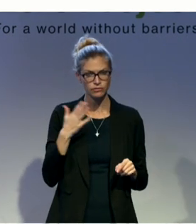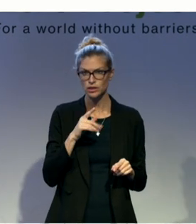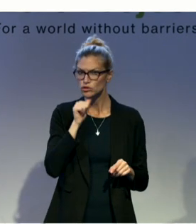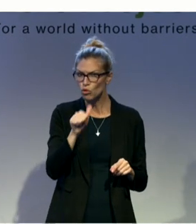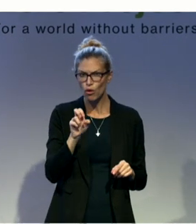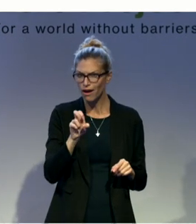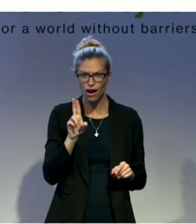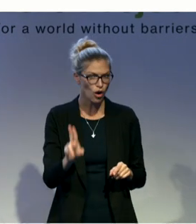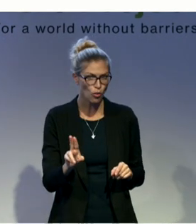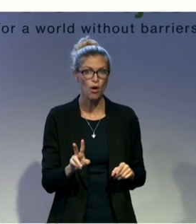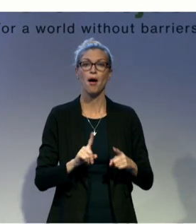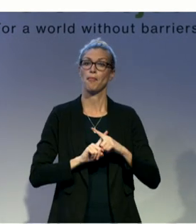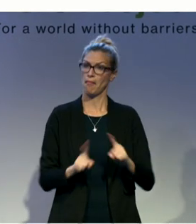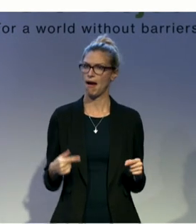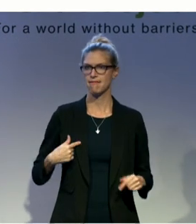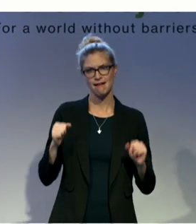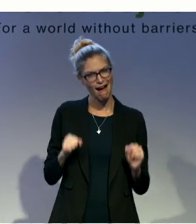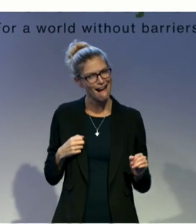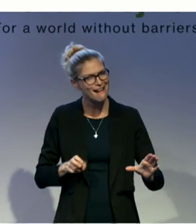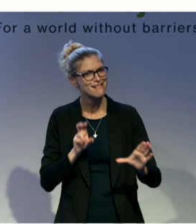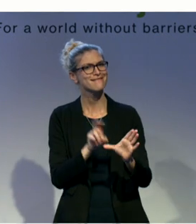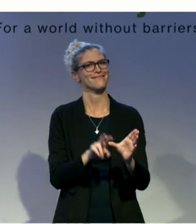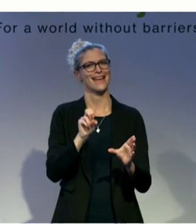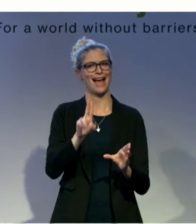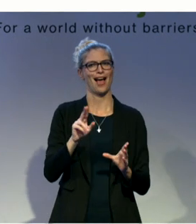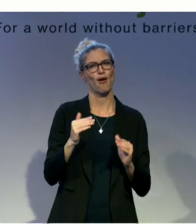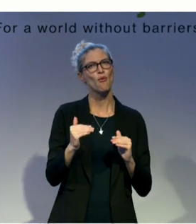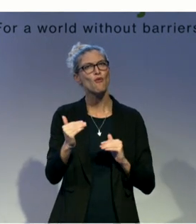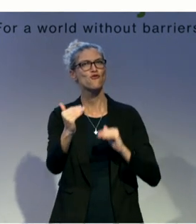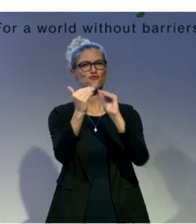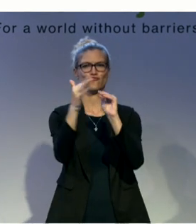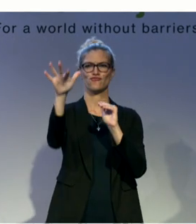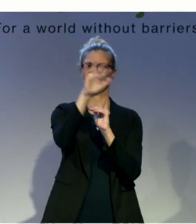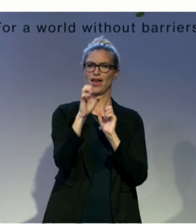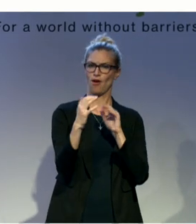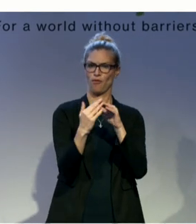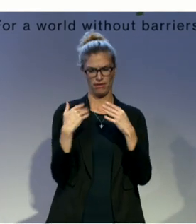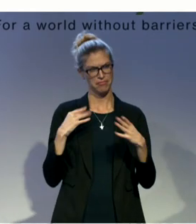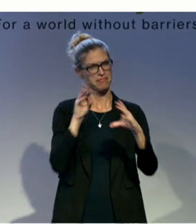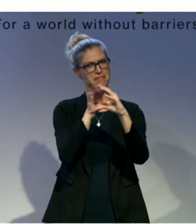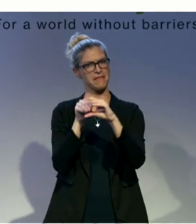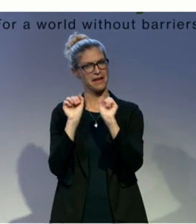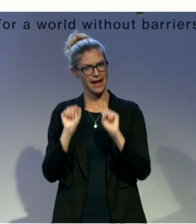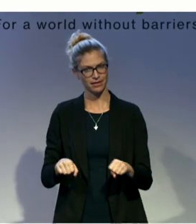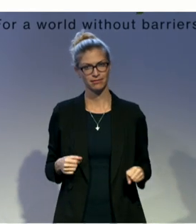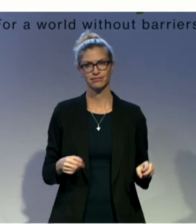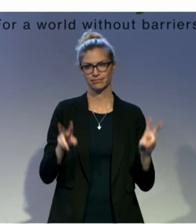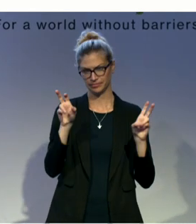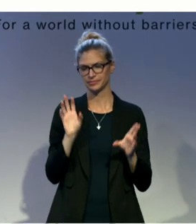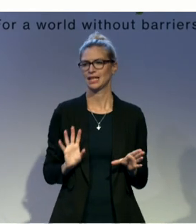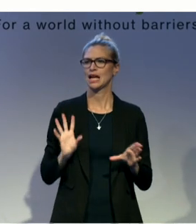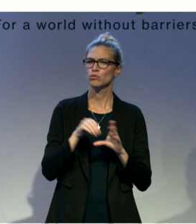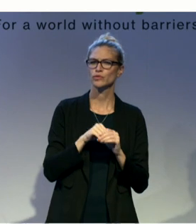umbrella organizations on the level of EU, Inclusion Europe, and European Network